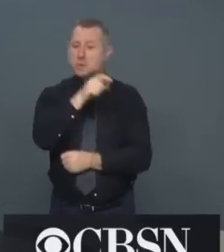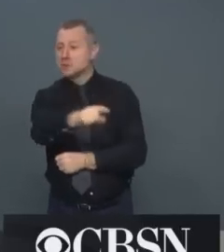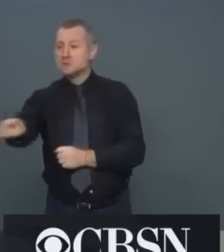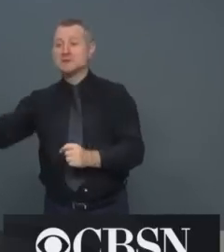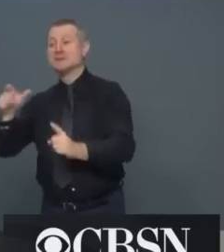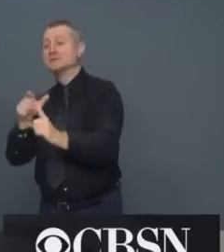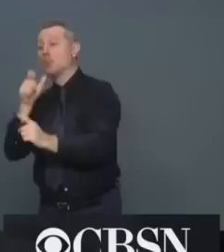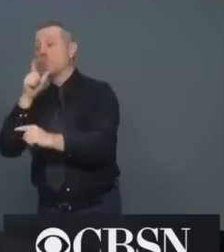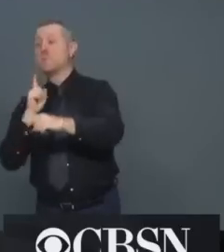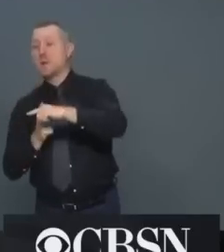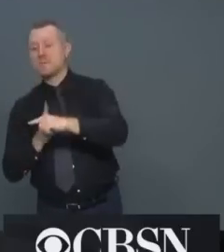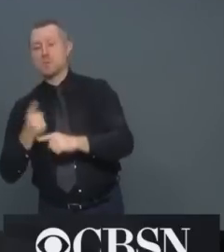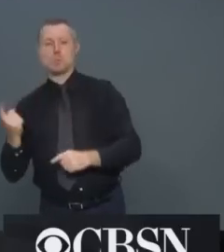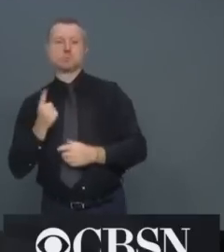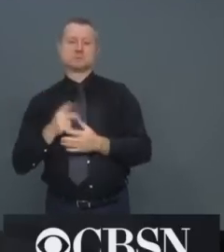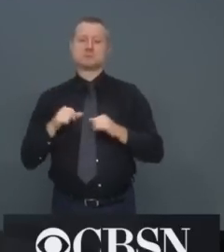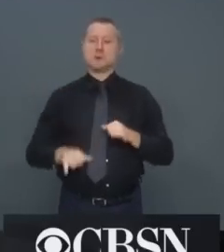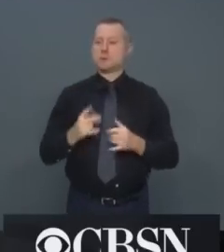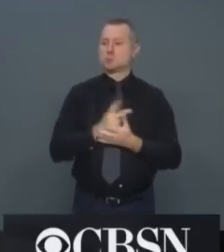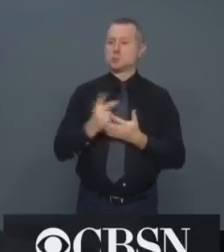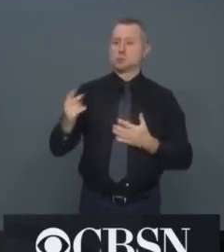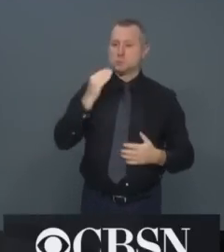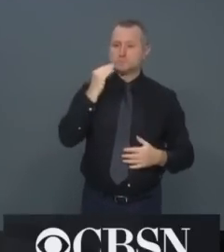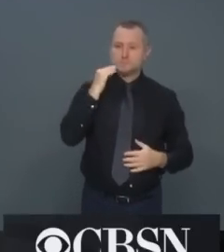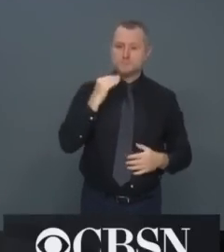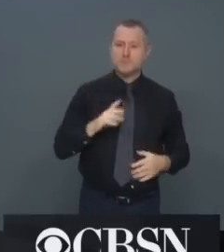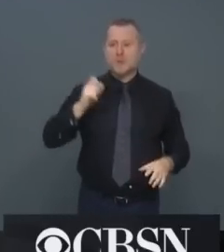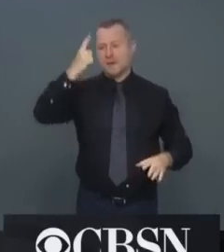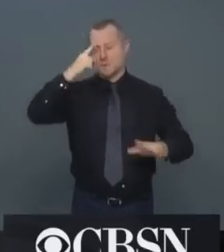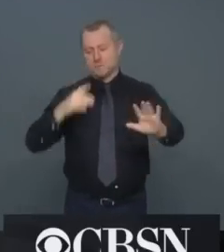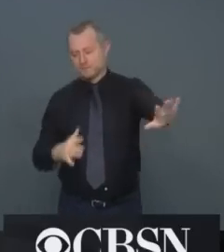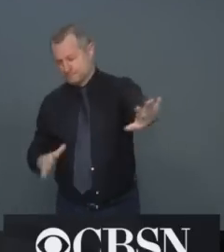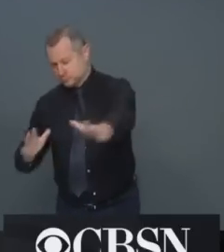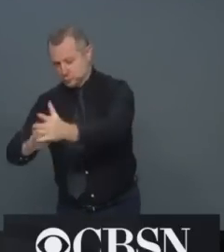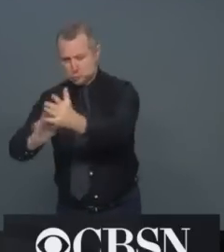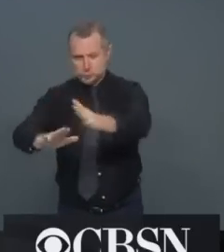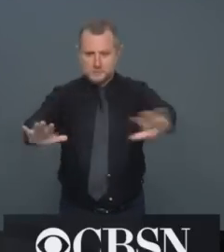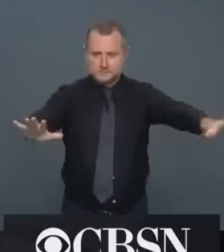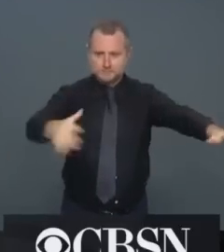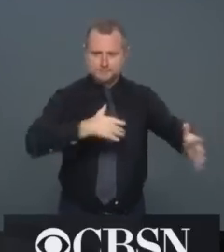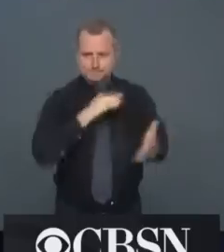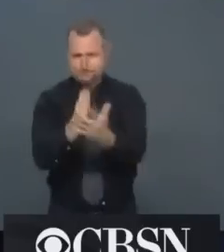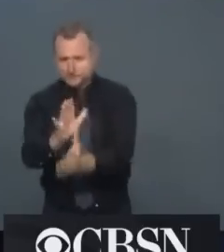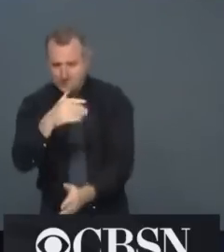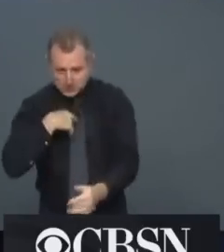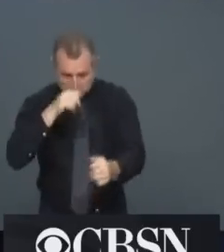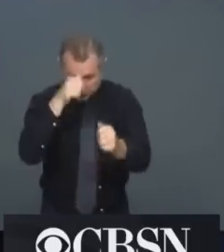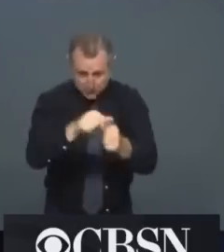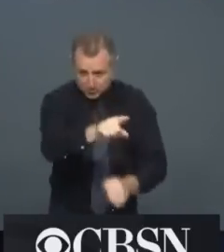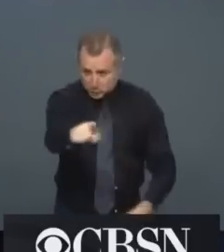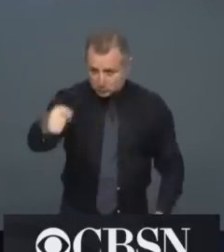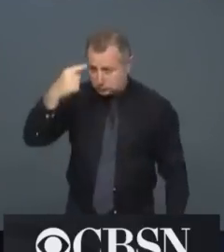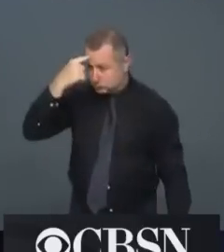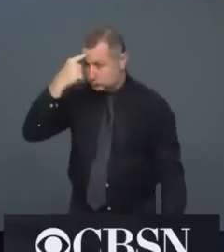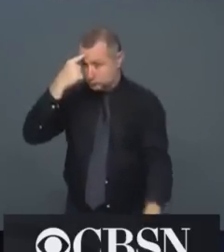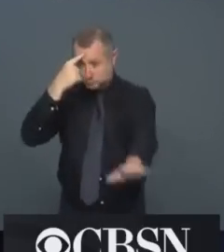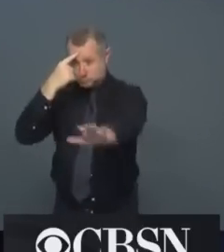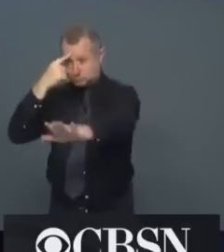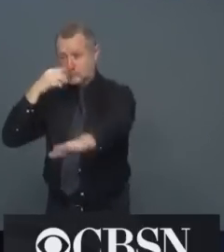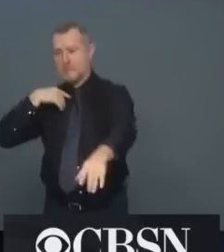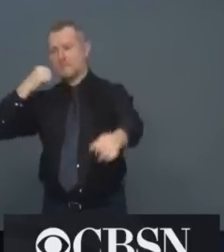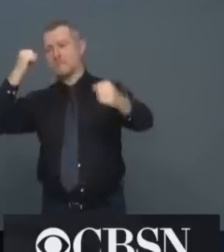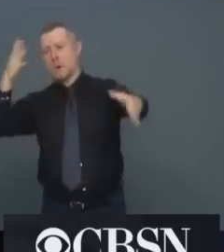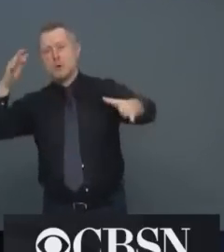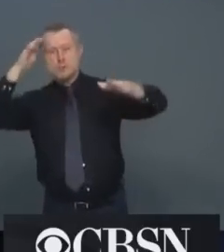positive coronavirus test. Governor, how... But remember, excuse me one second, but remember also, you have a lot of theories out there right now and a